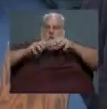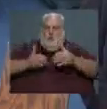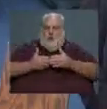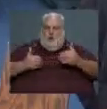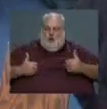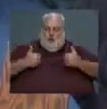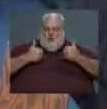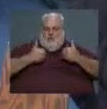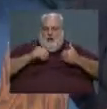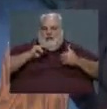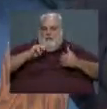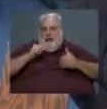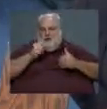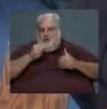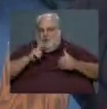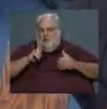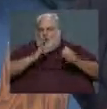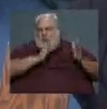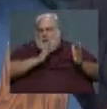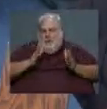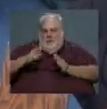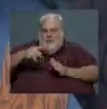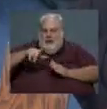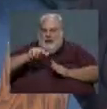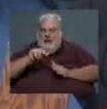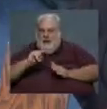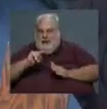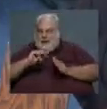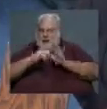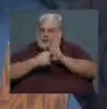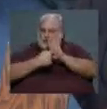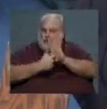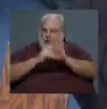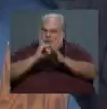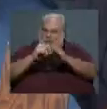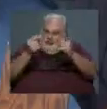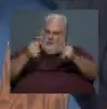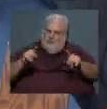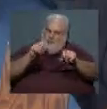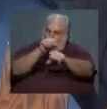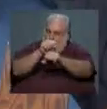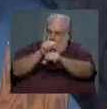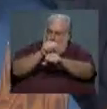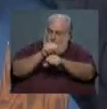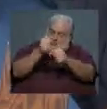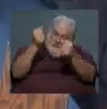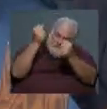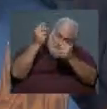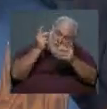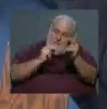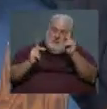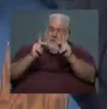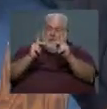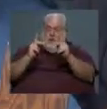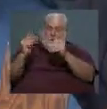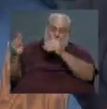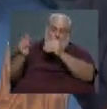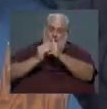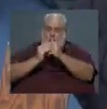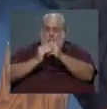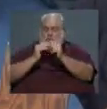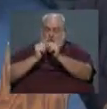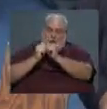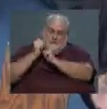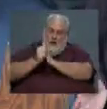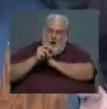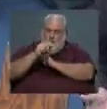we want to be able to show is that the Youth Master Plan will work. When you have that many people, both near and far, from community